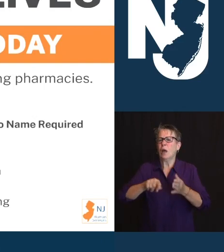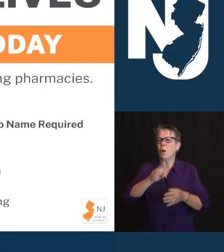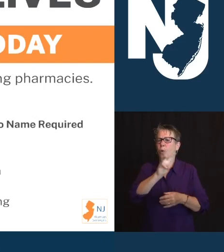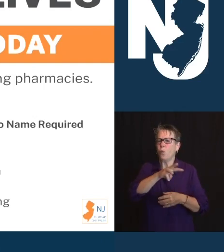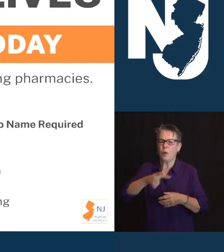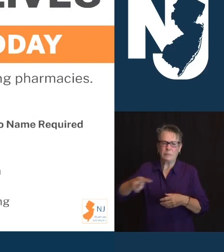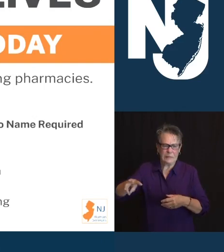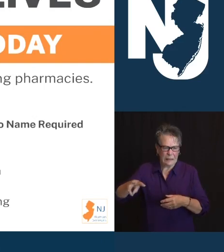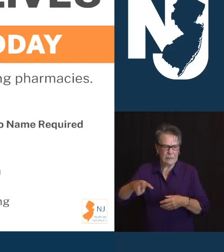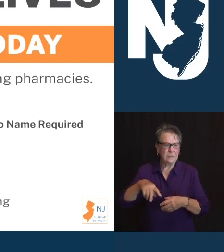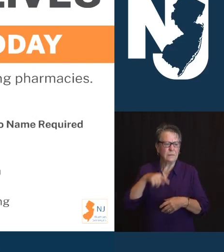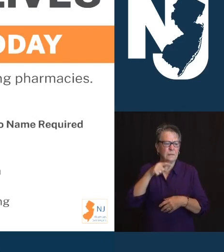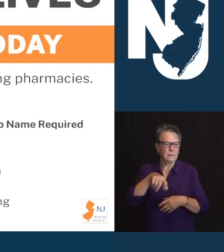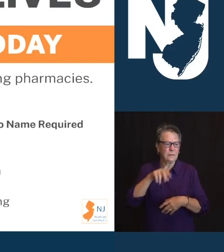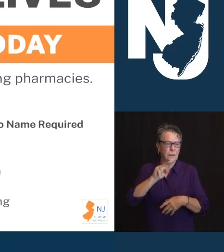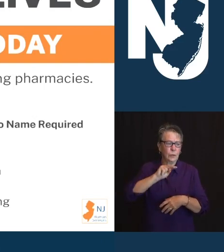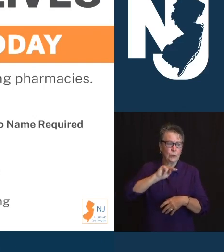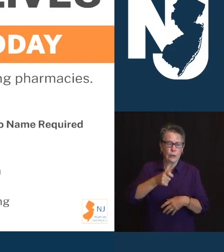nj.gov/human